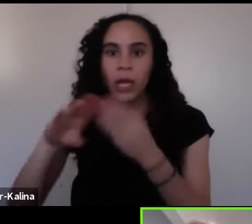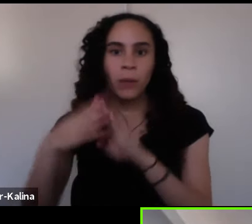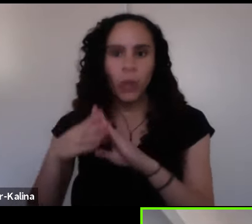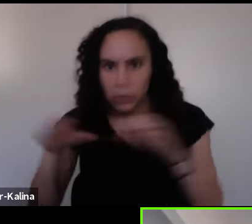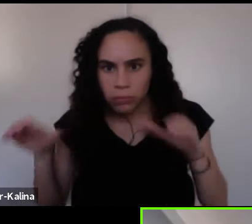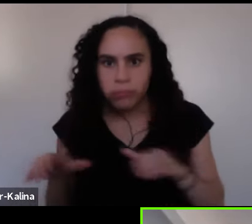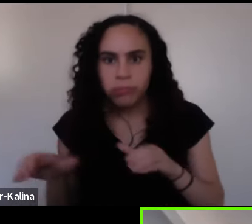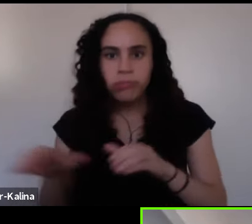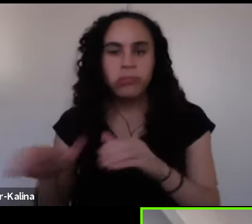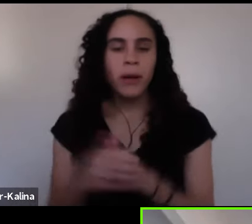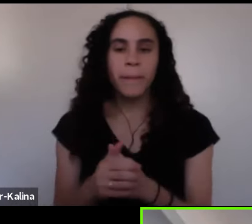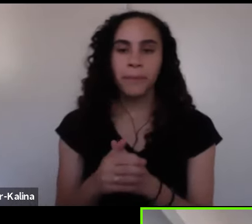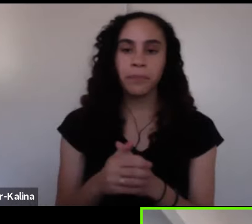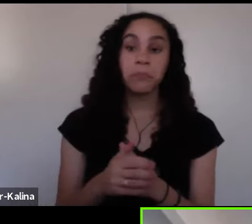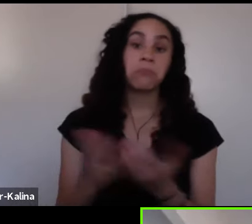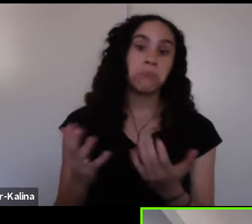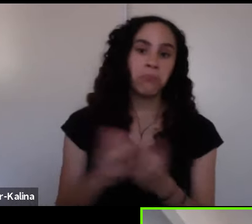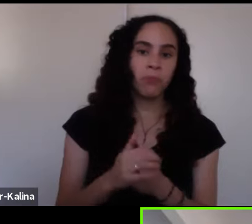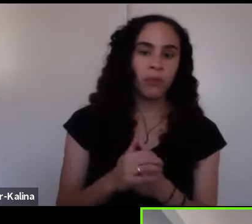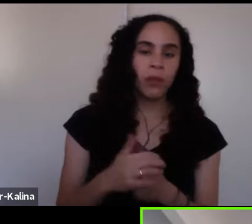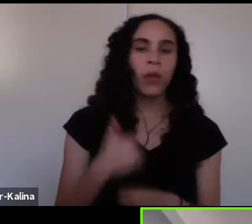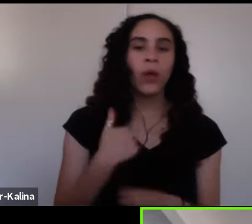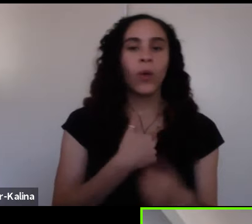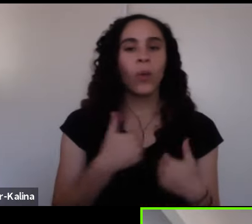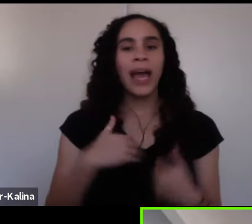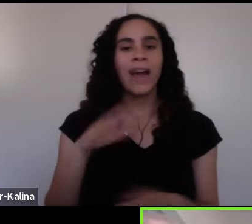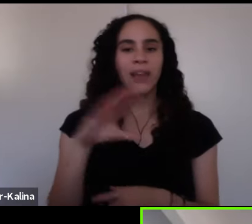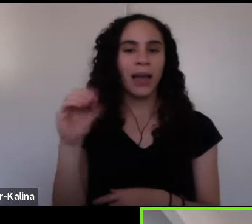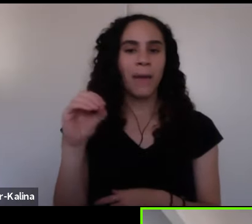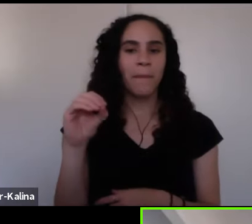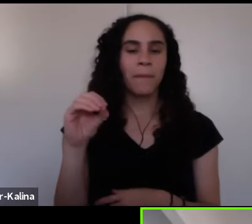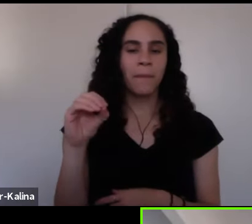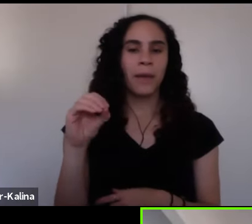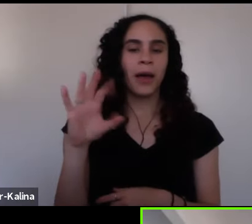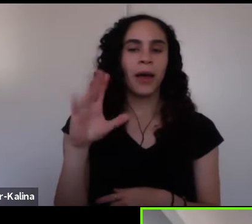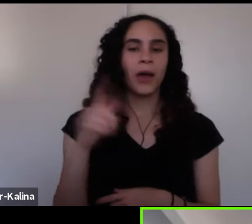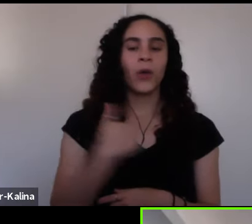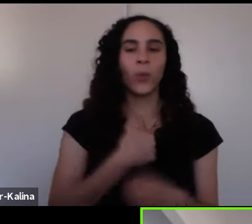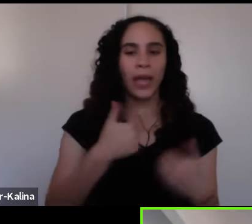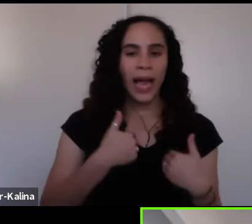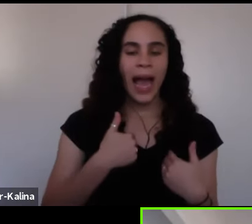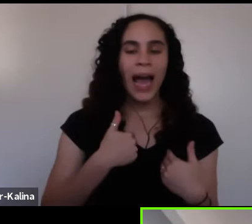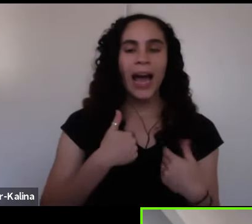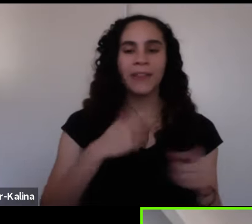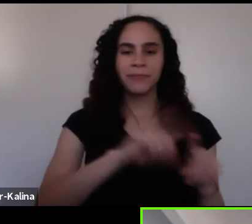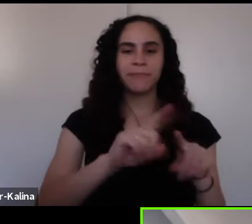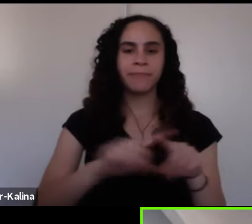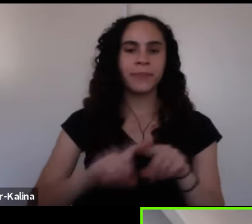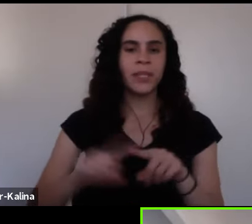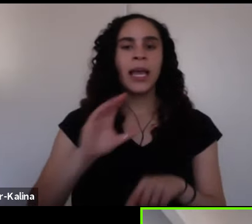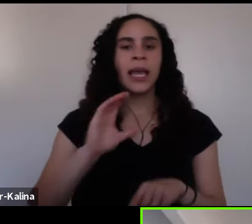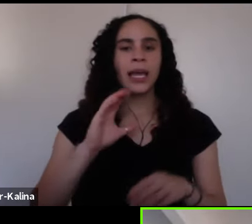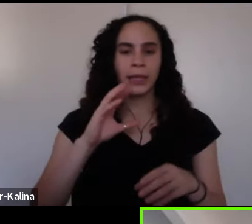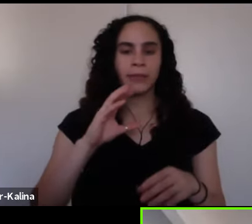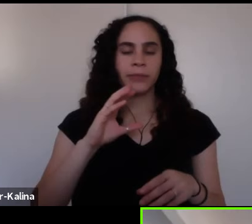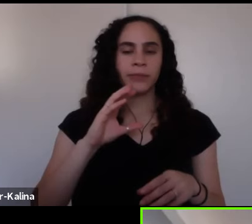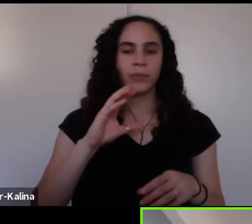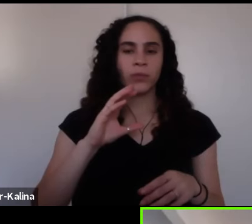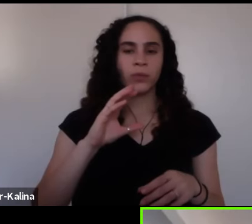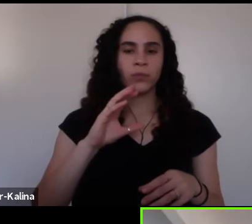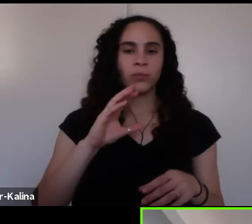We have programs within our company that allows for our employee base to go and engage within their communities. I